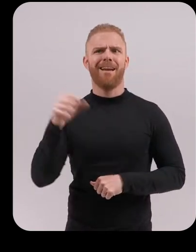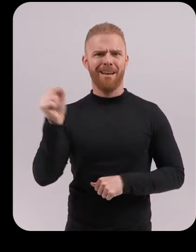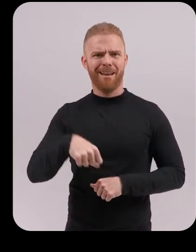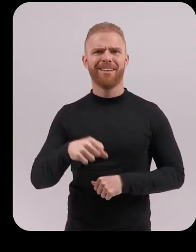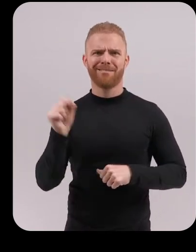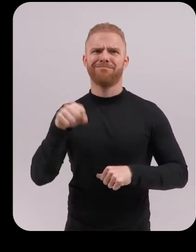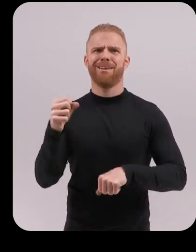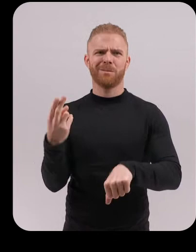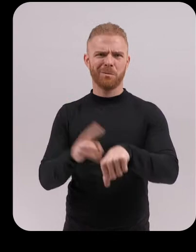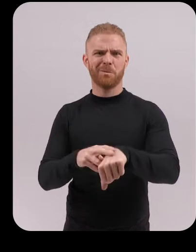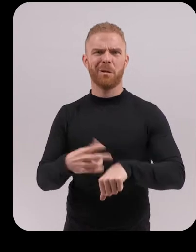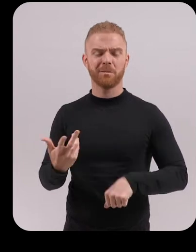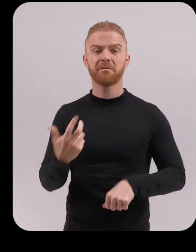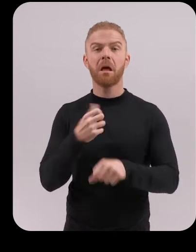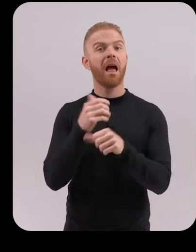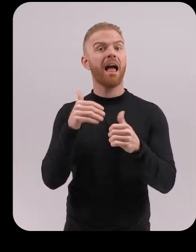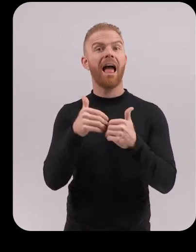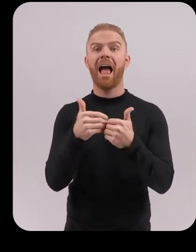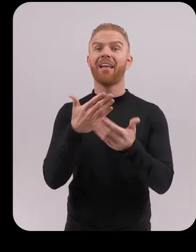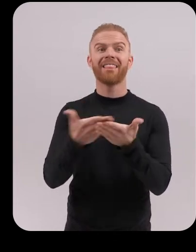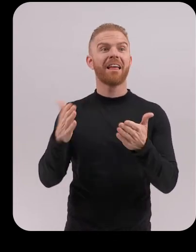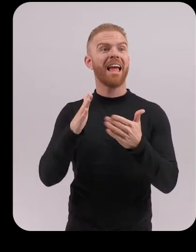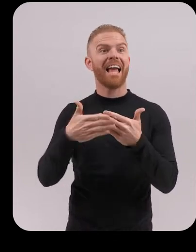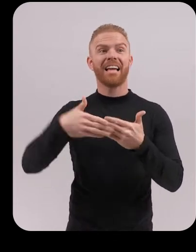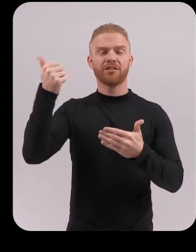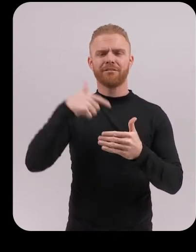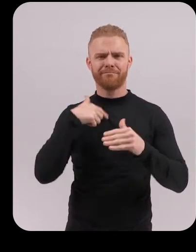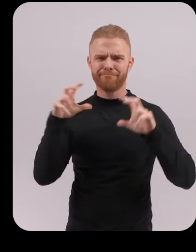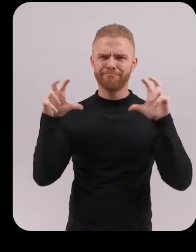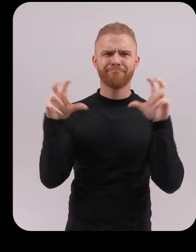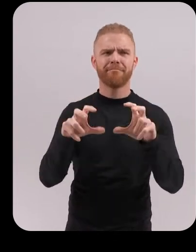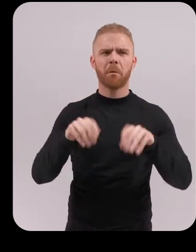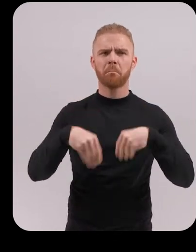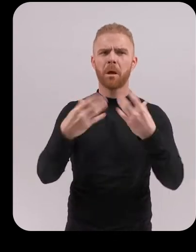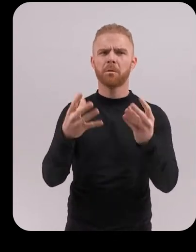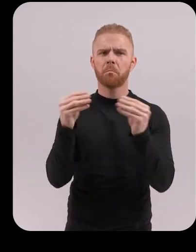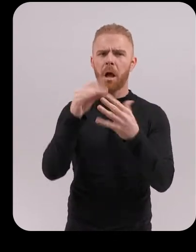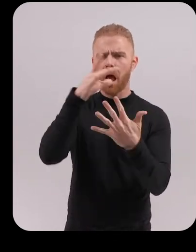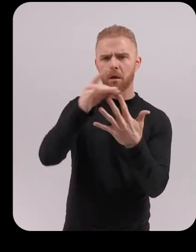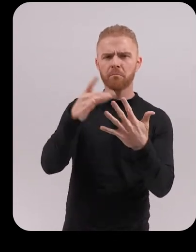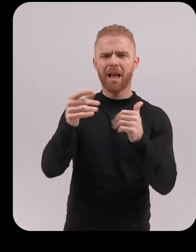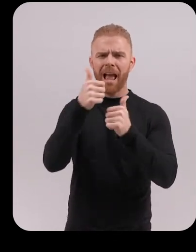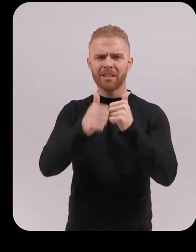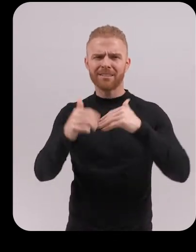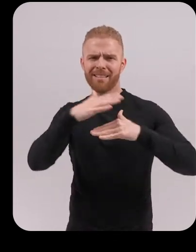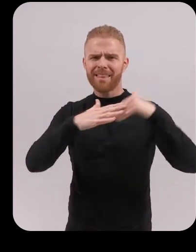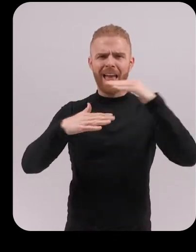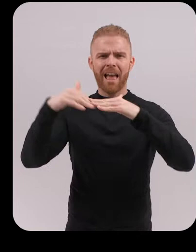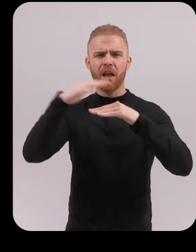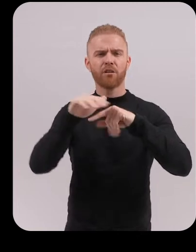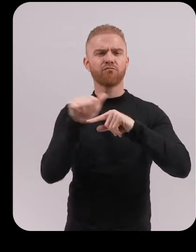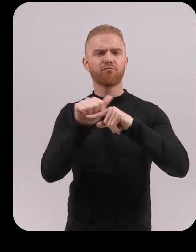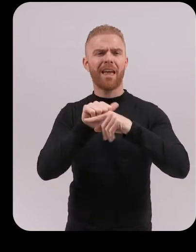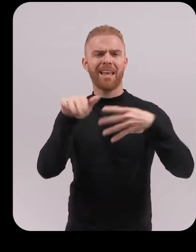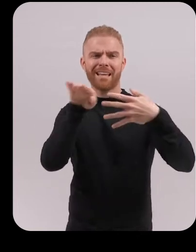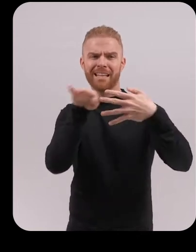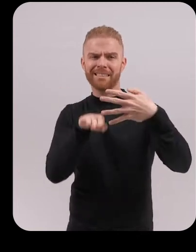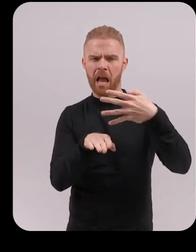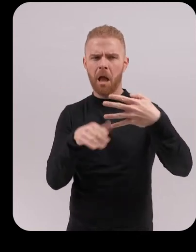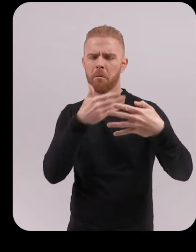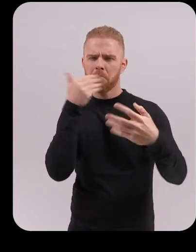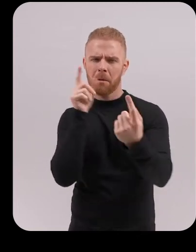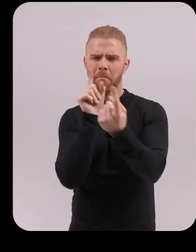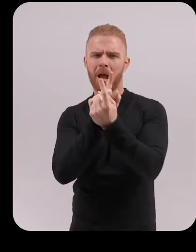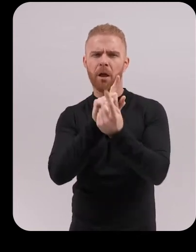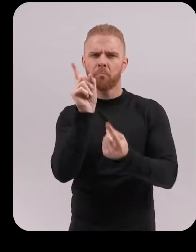does. To make things easier, we've invested in providing more optionality at every layer of our training stack to better meet